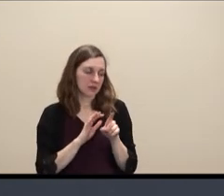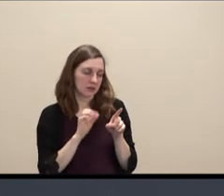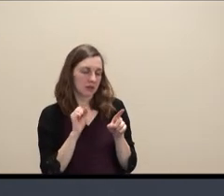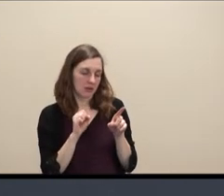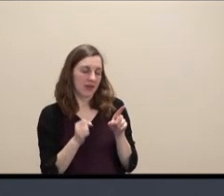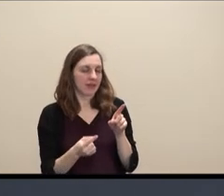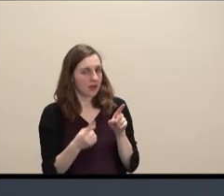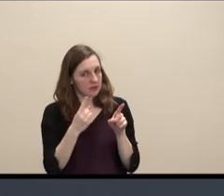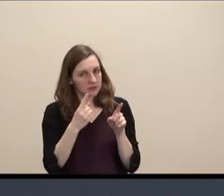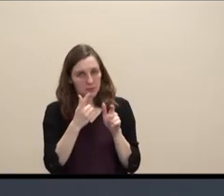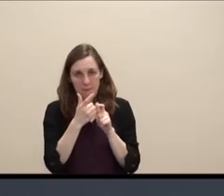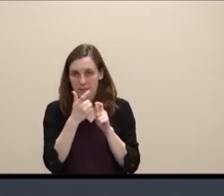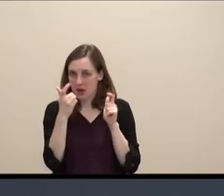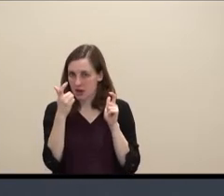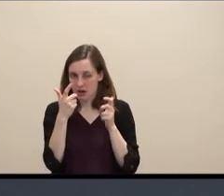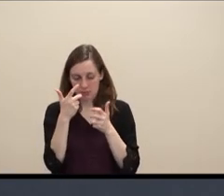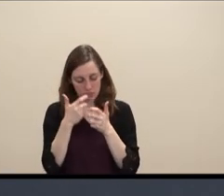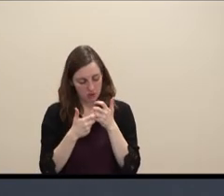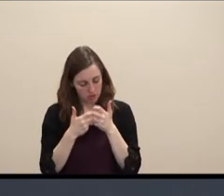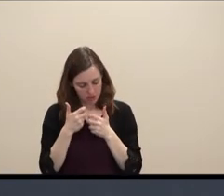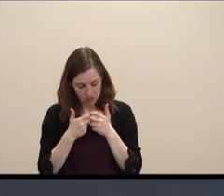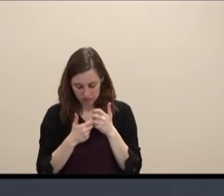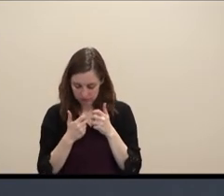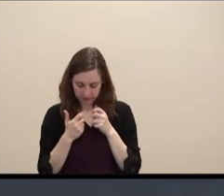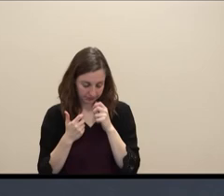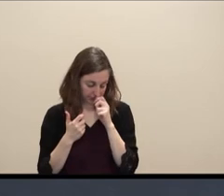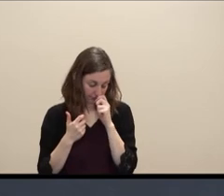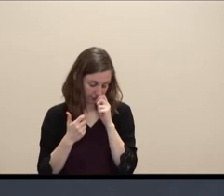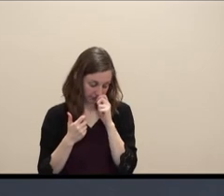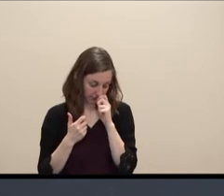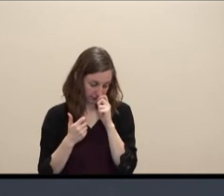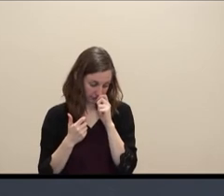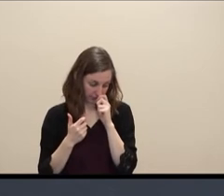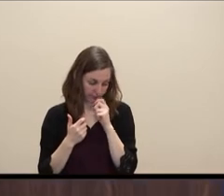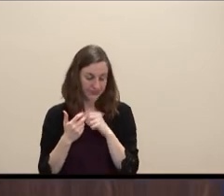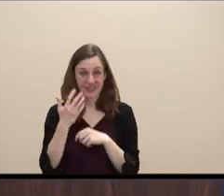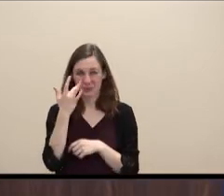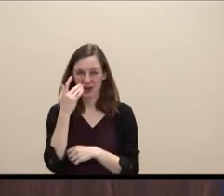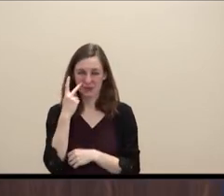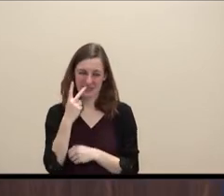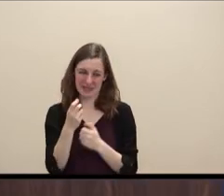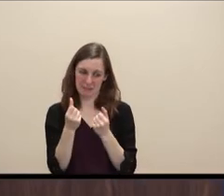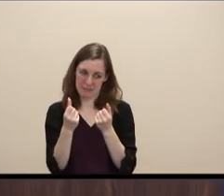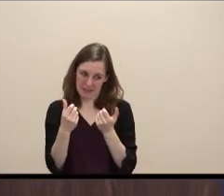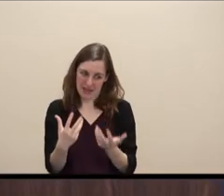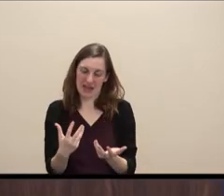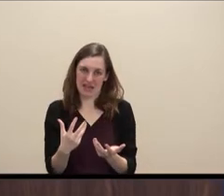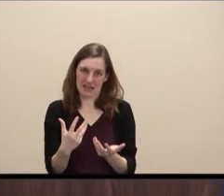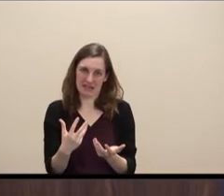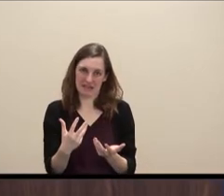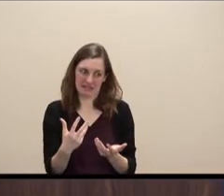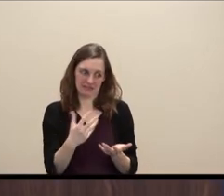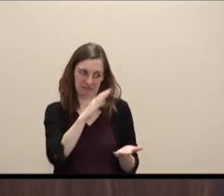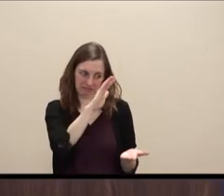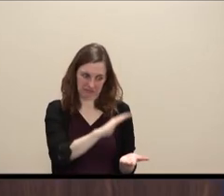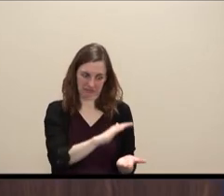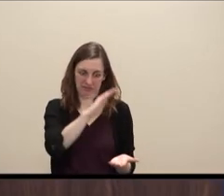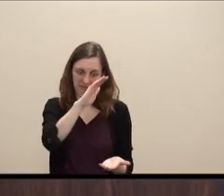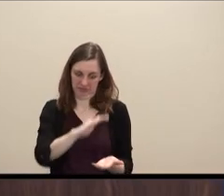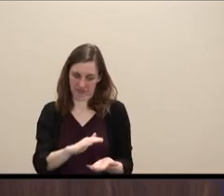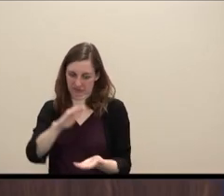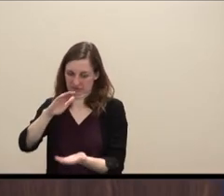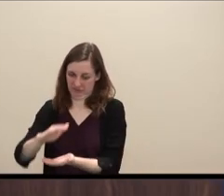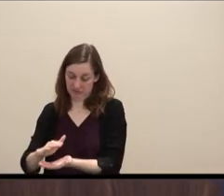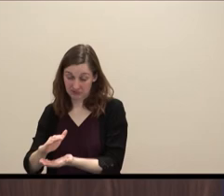truly our biggest problem and a lot of the reasons why we're seeing many of the deficits we are. It's not that online